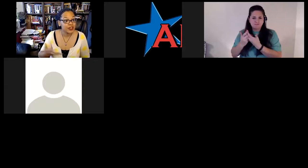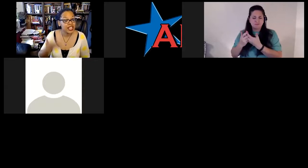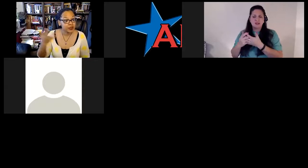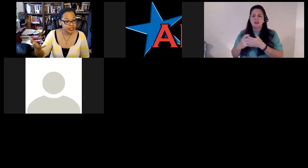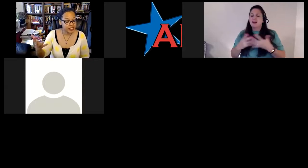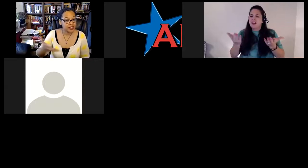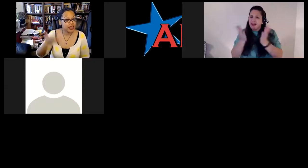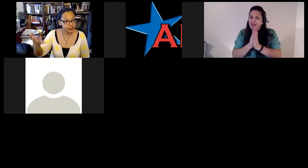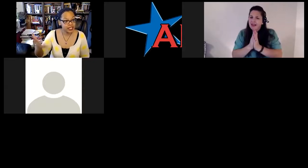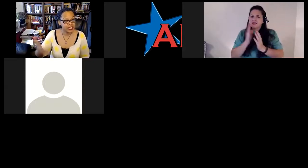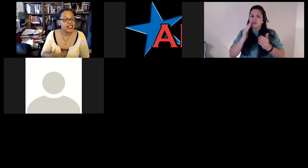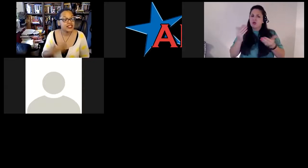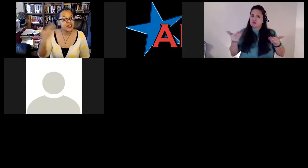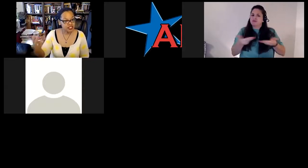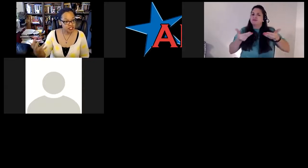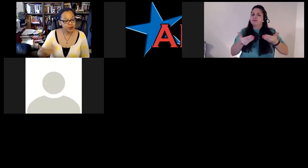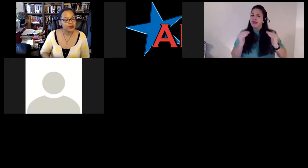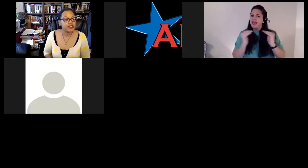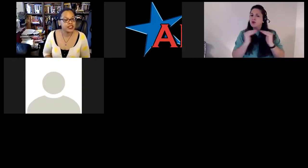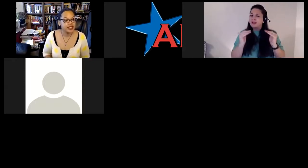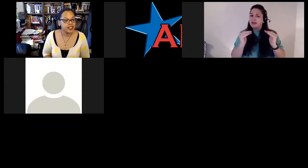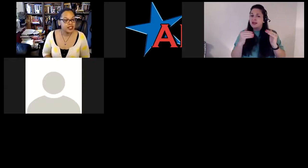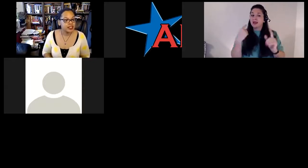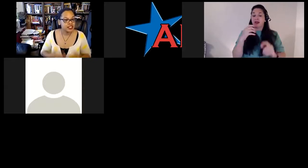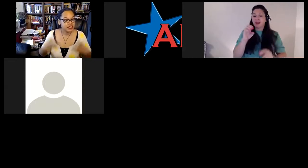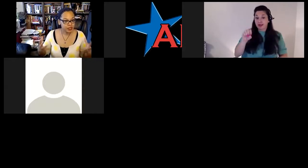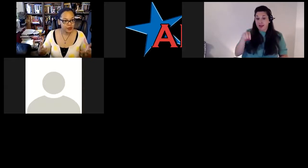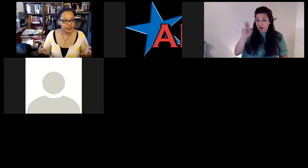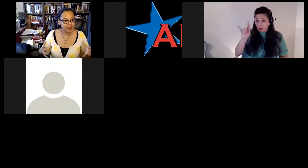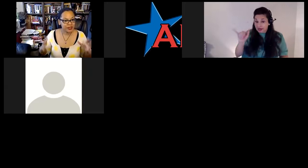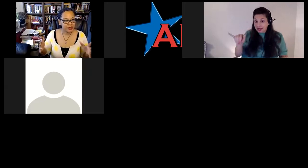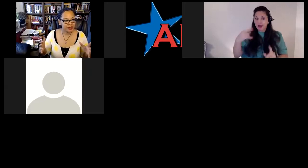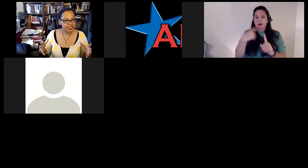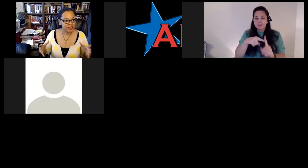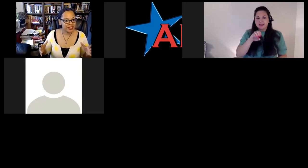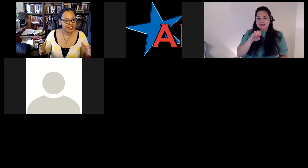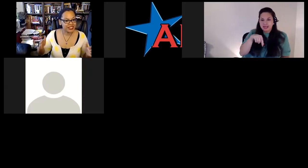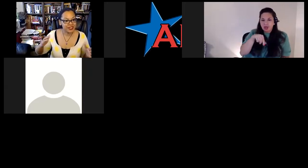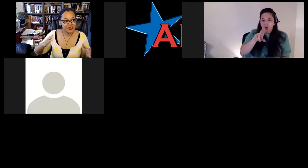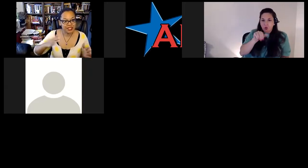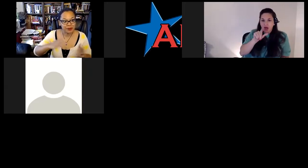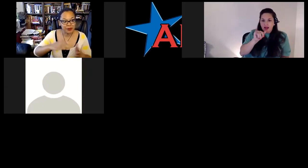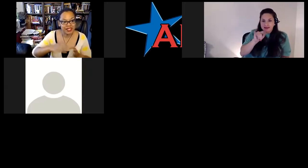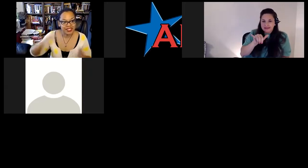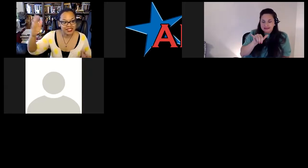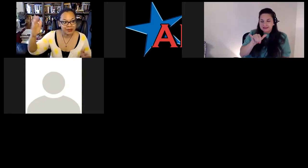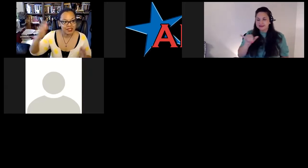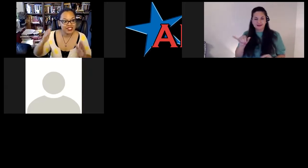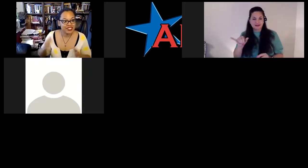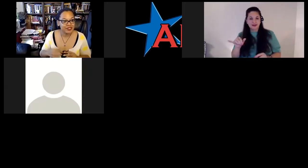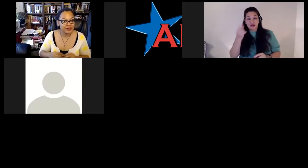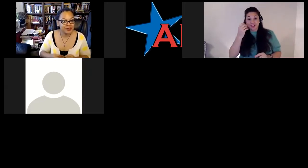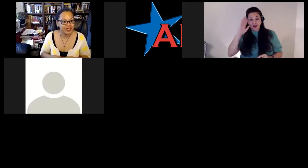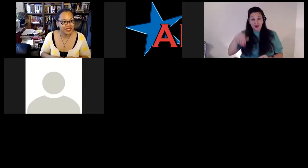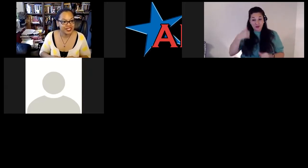for equity in addition to equality. The issue with equality, really quick to talk about it, is like, for example, when we got the stimulus checks